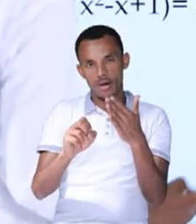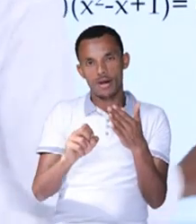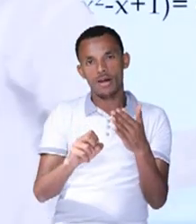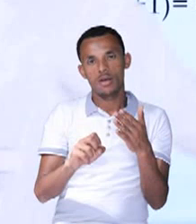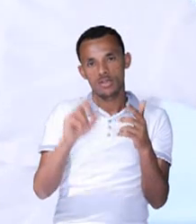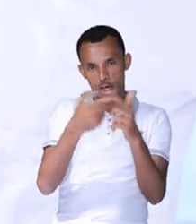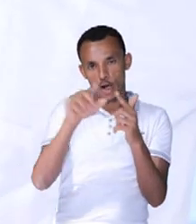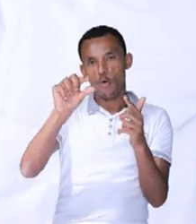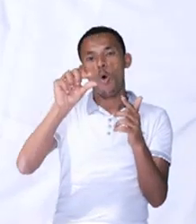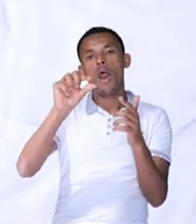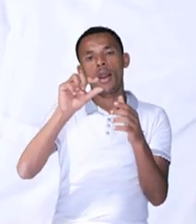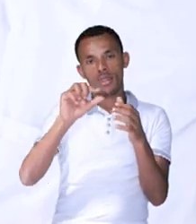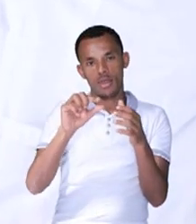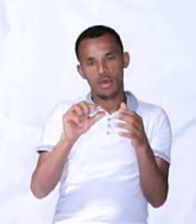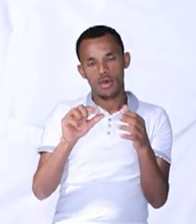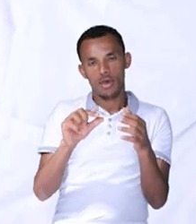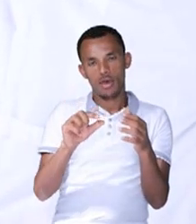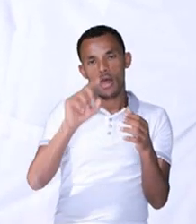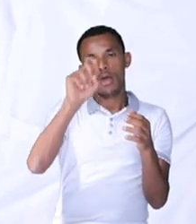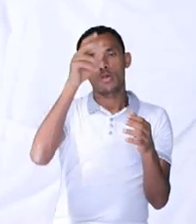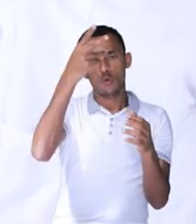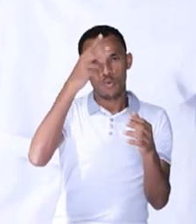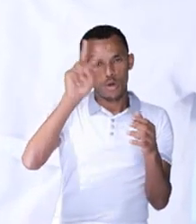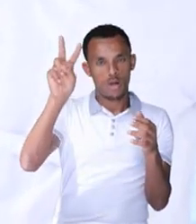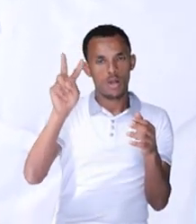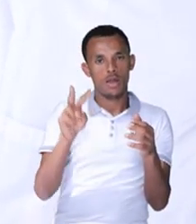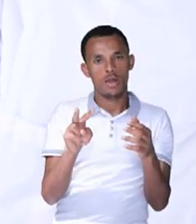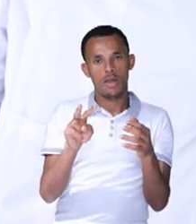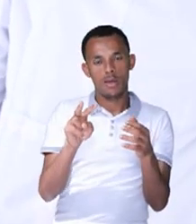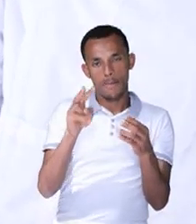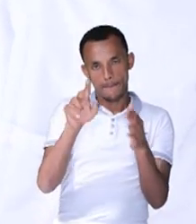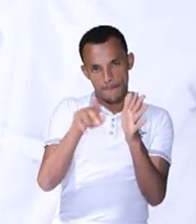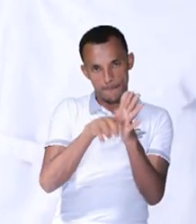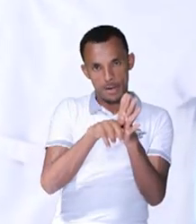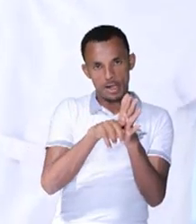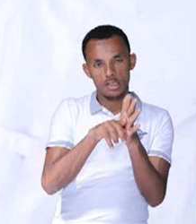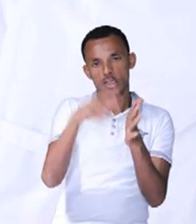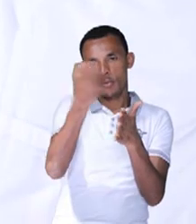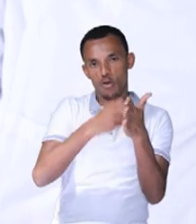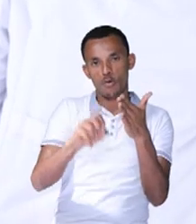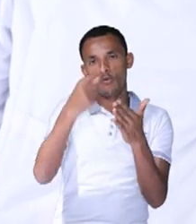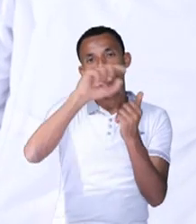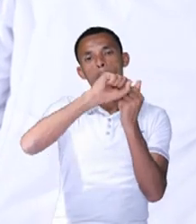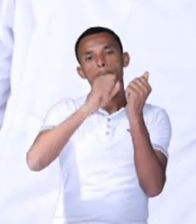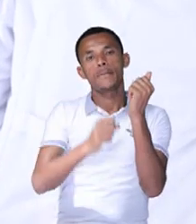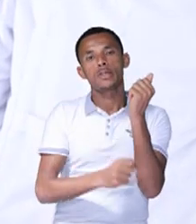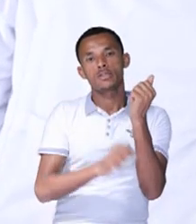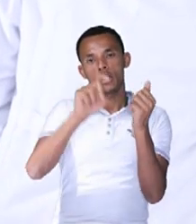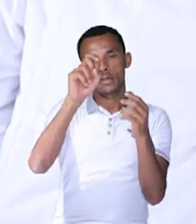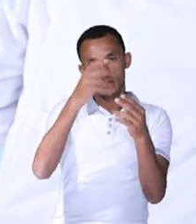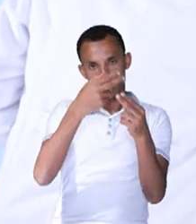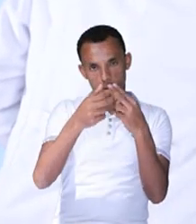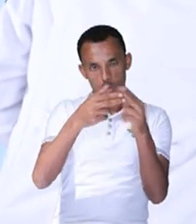it is quadratic, which is equal to x squared minus the product of the bases. You have x